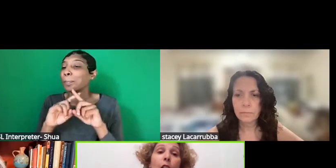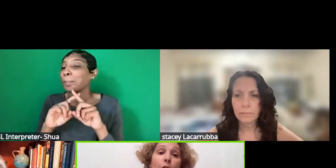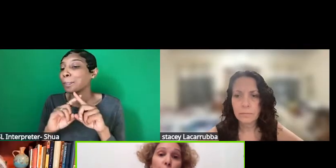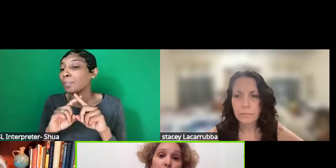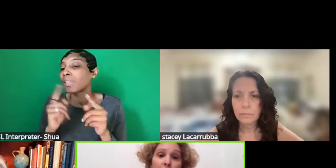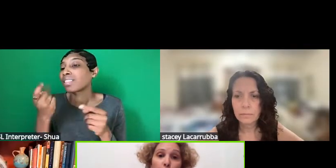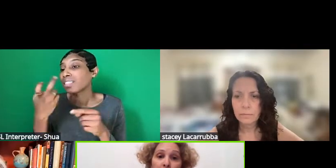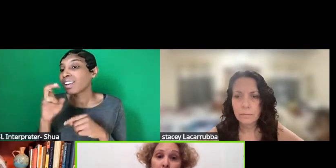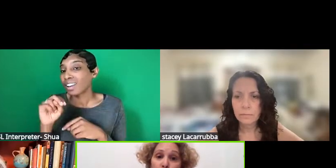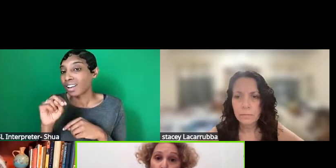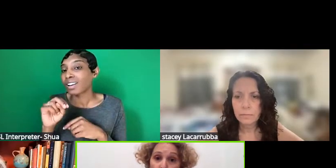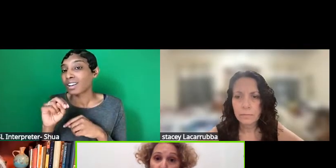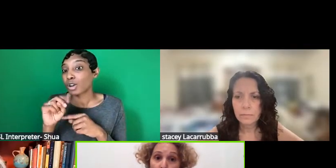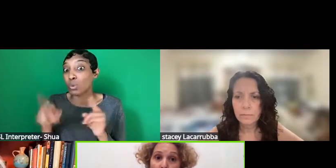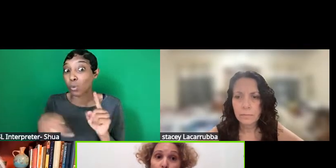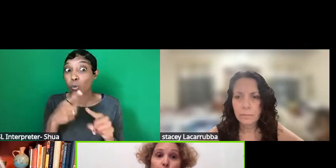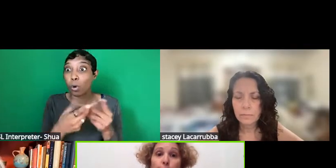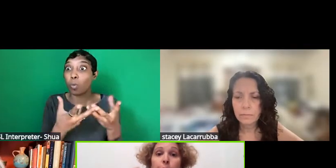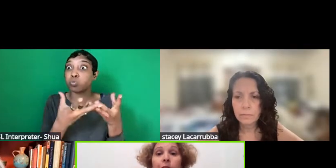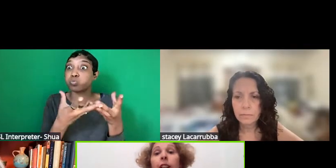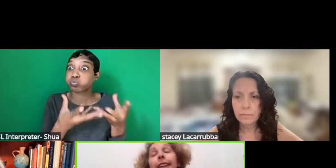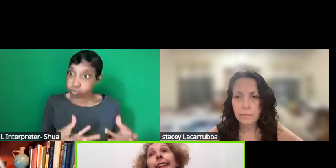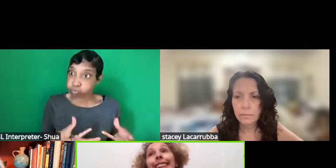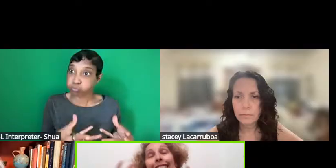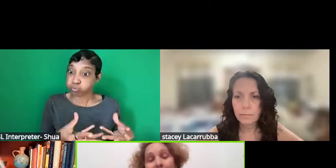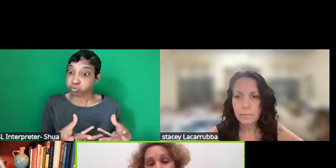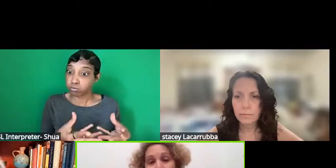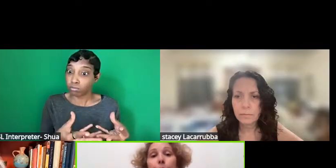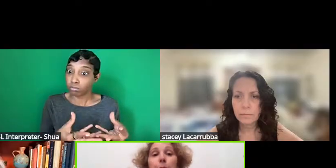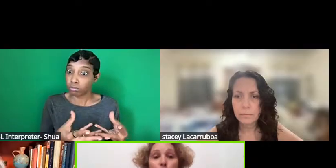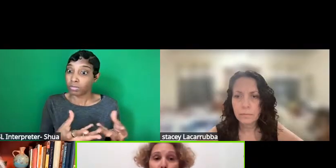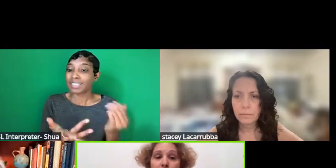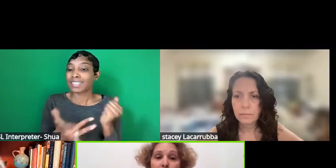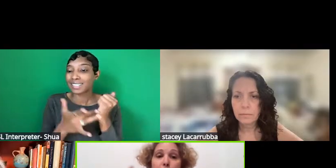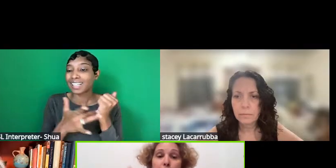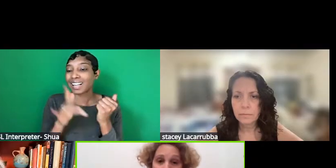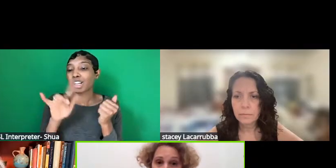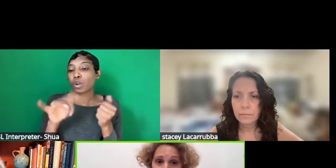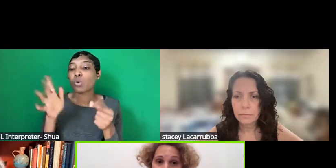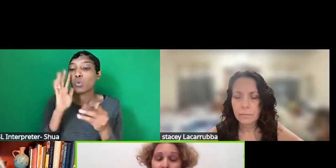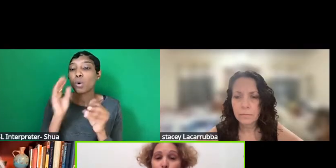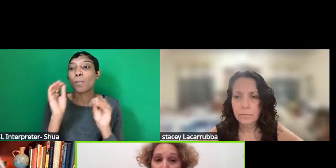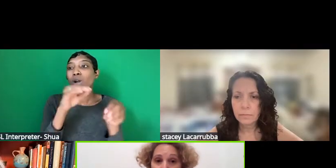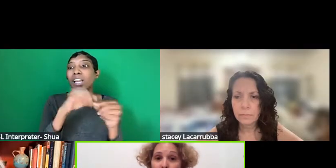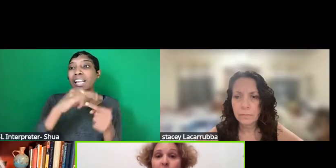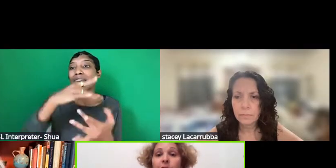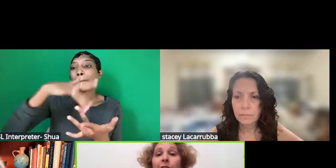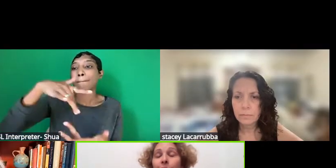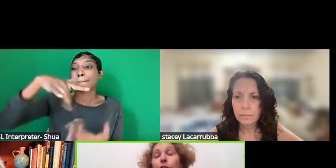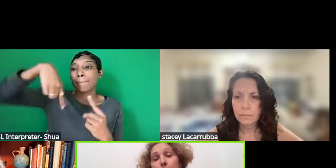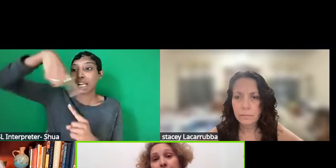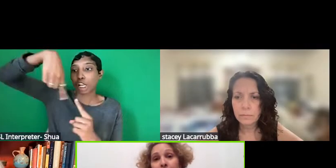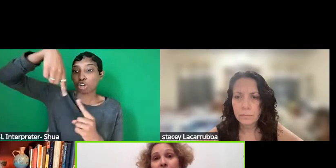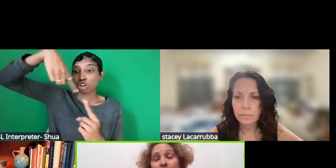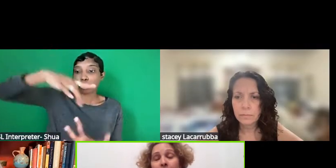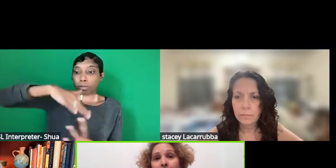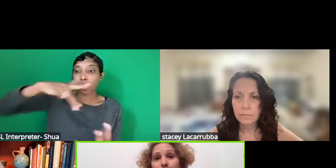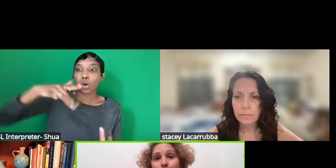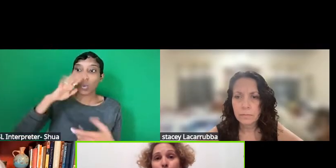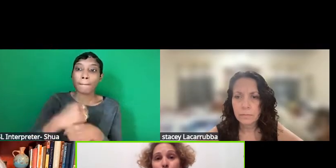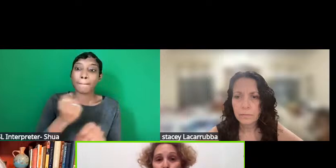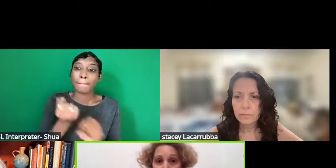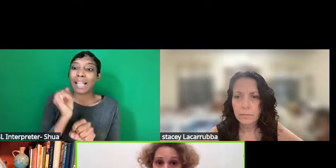And then ultimately, when they've soaked for a while, you would technically put them in the blender, or food processor. That's going to make